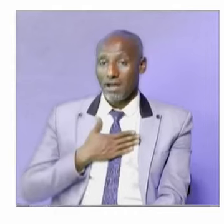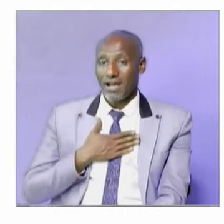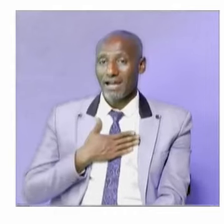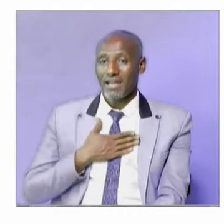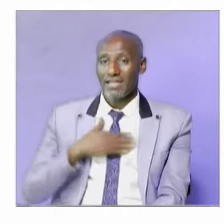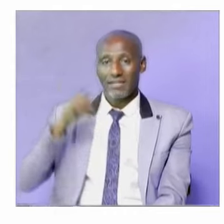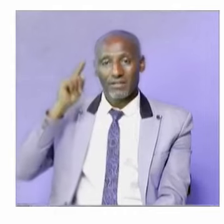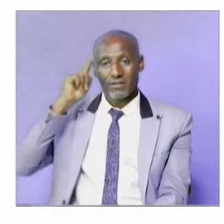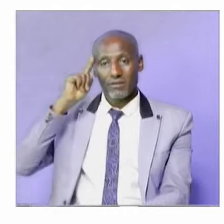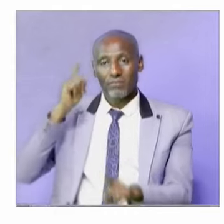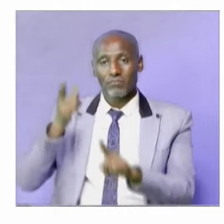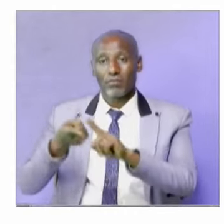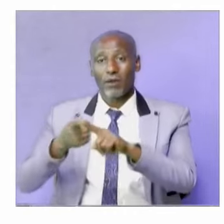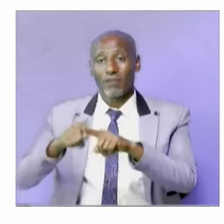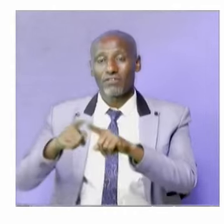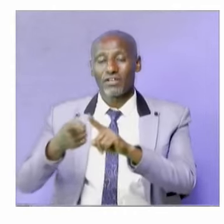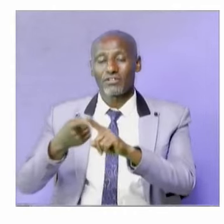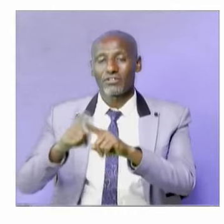my friend.